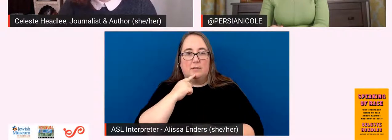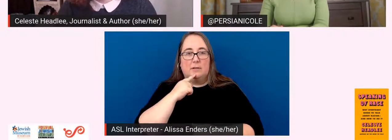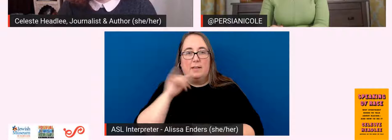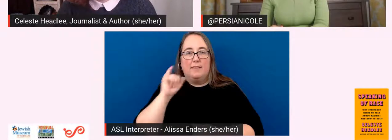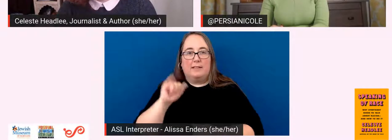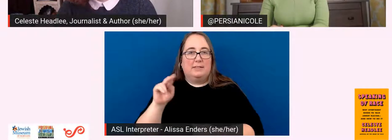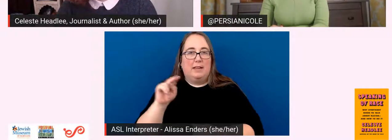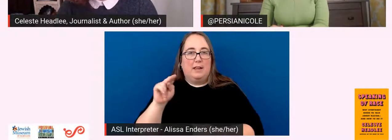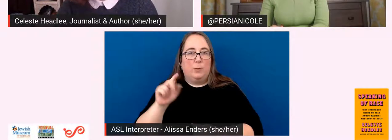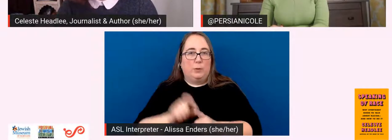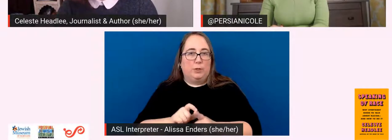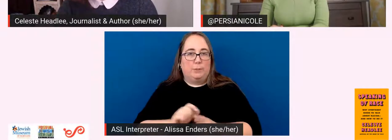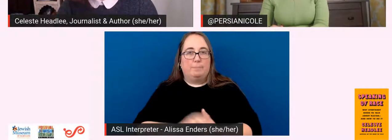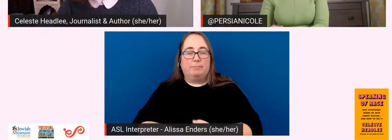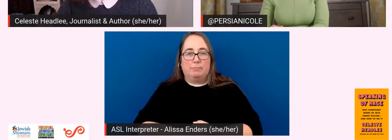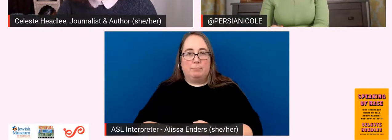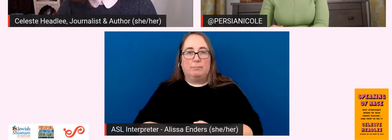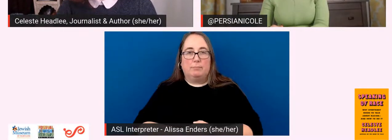N-word.